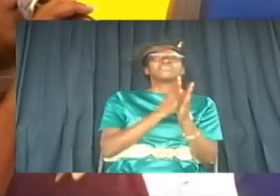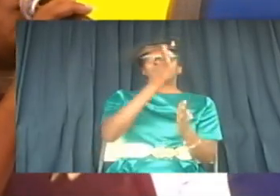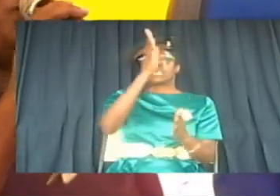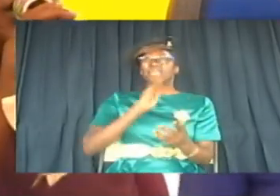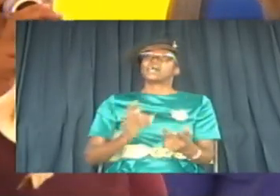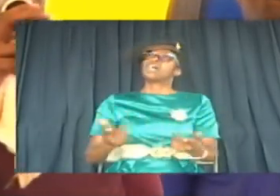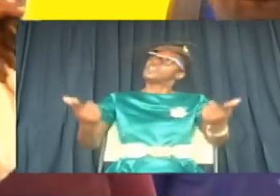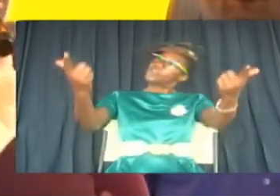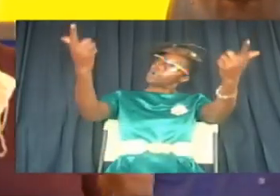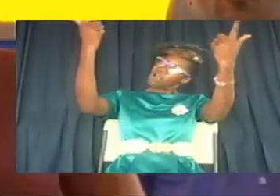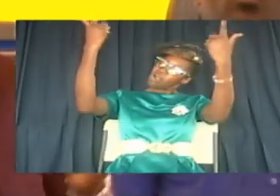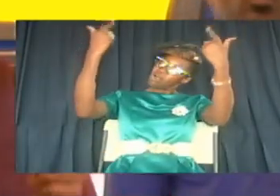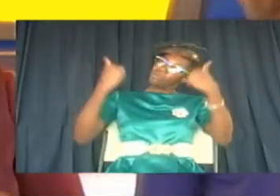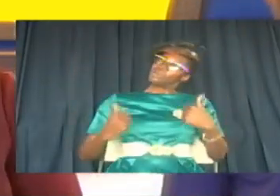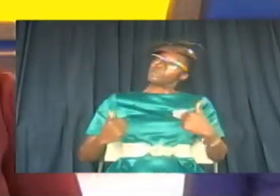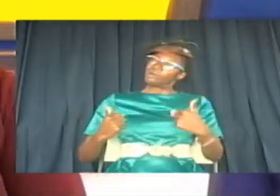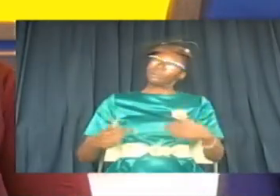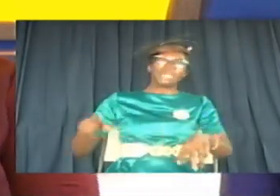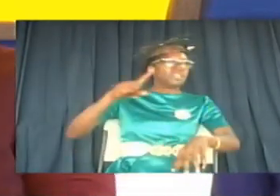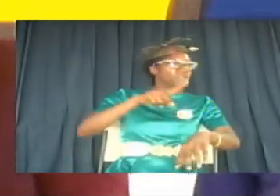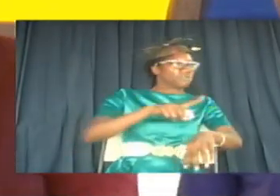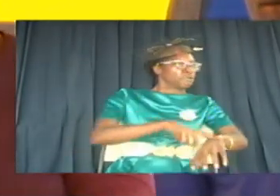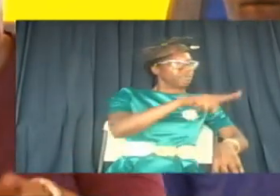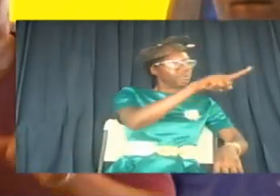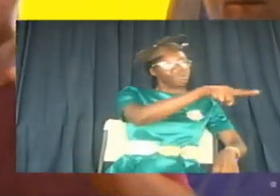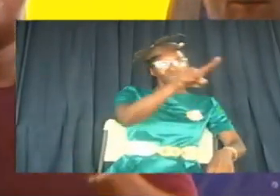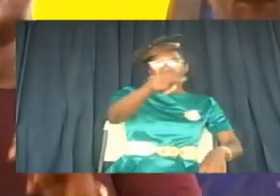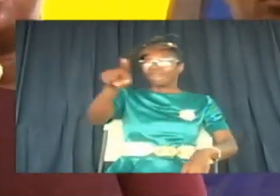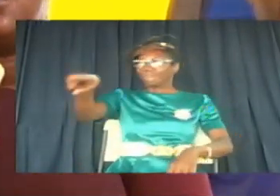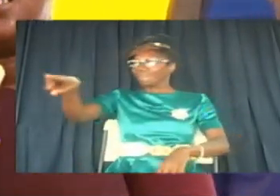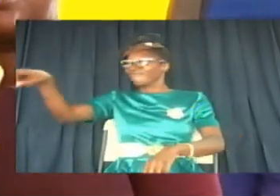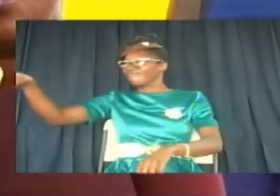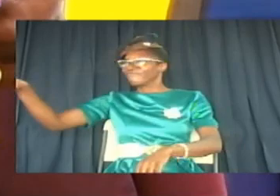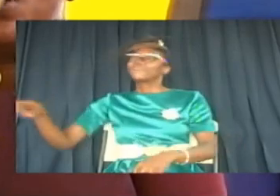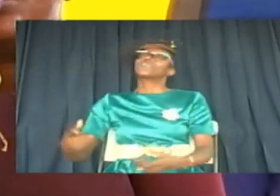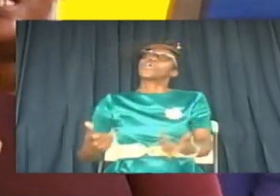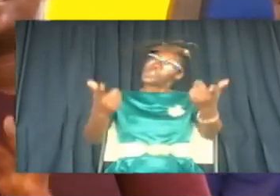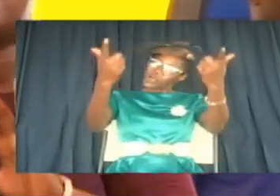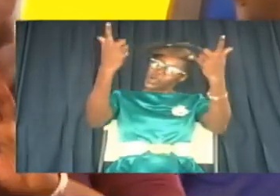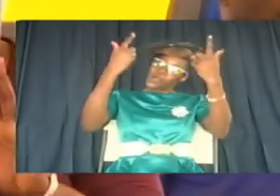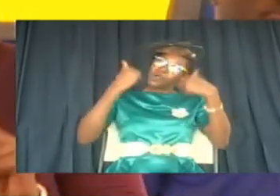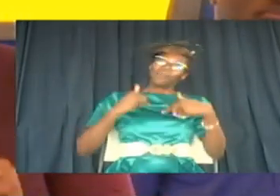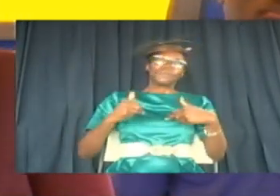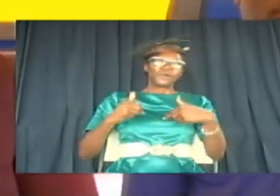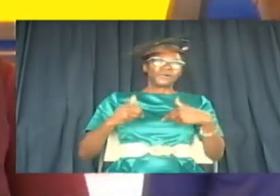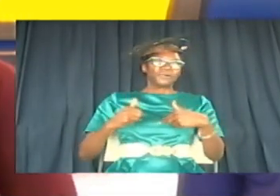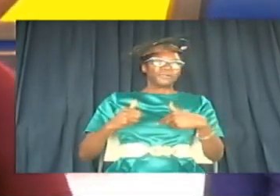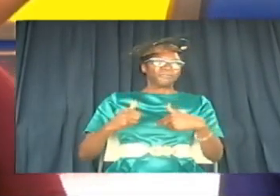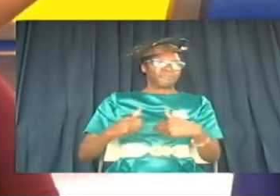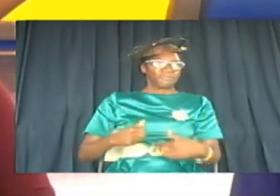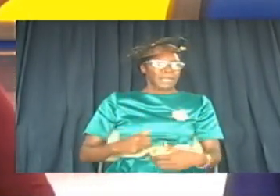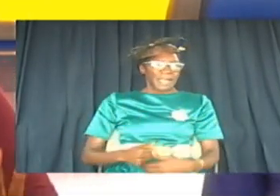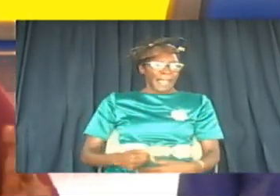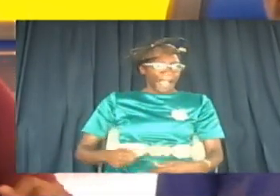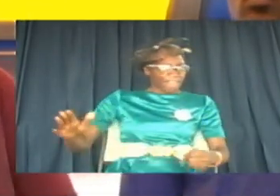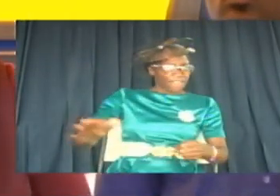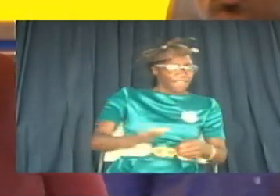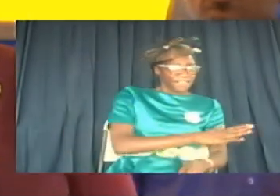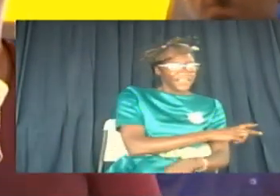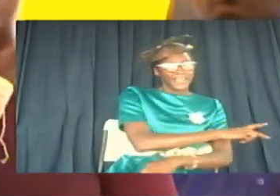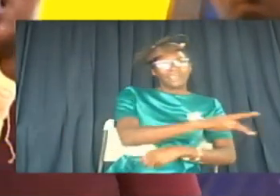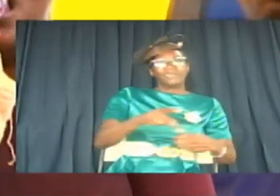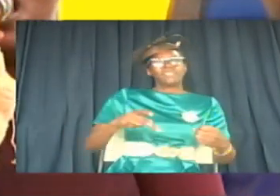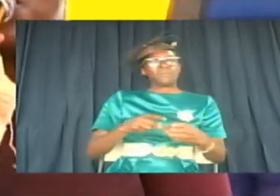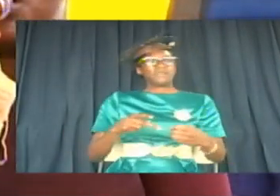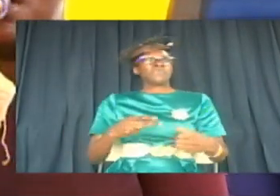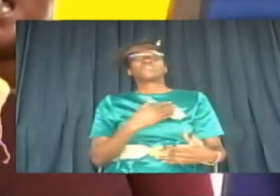come down and to touch us. We're going to be asking God to come down and saturate, Almighty God, our